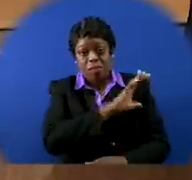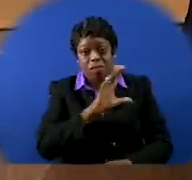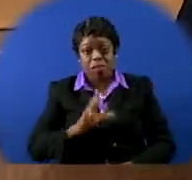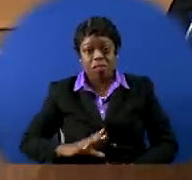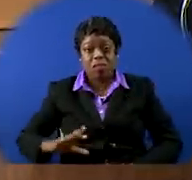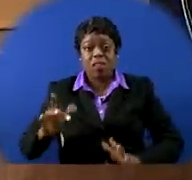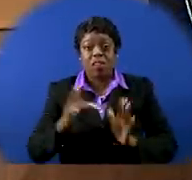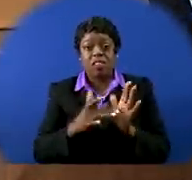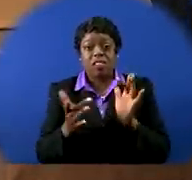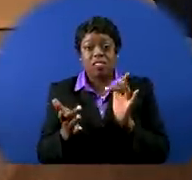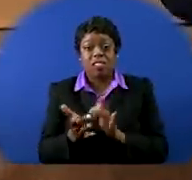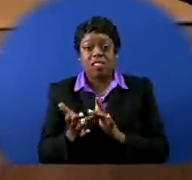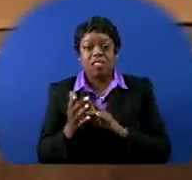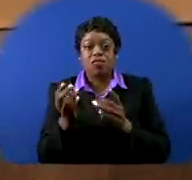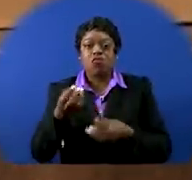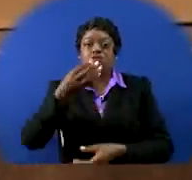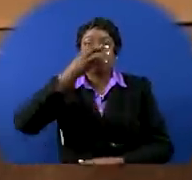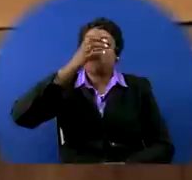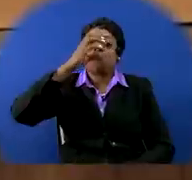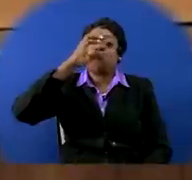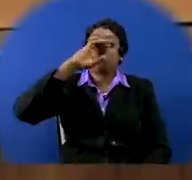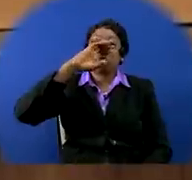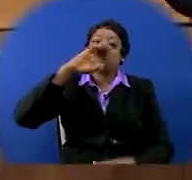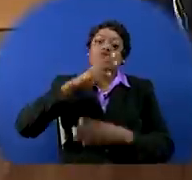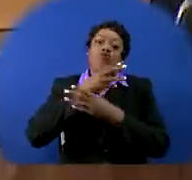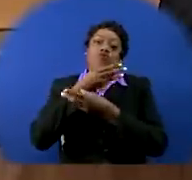drink together the cup of the Lord.